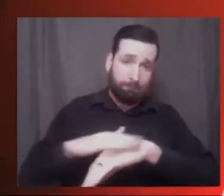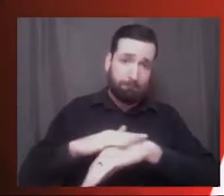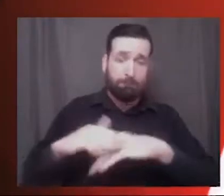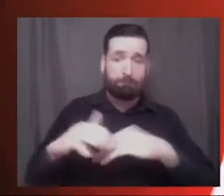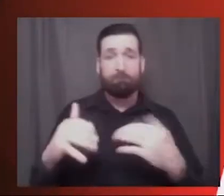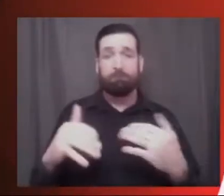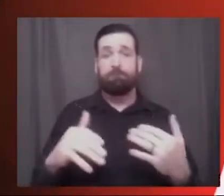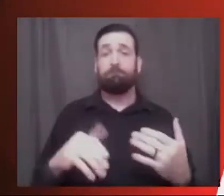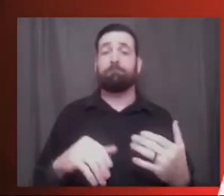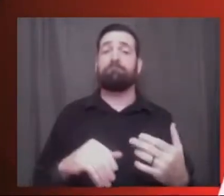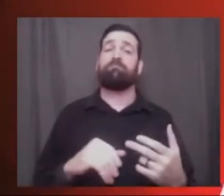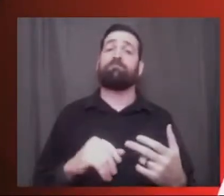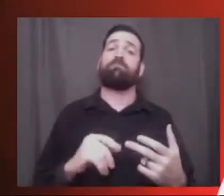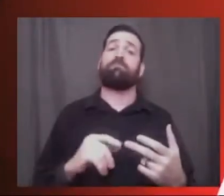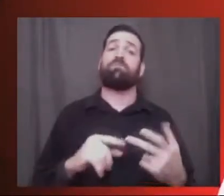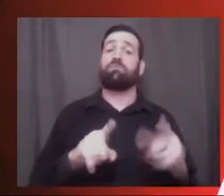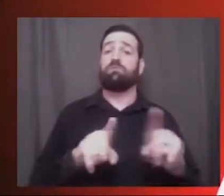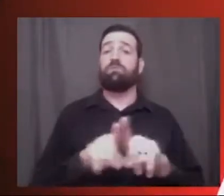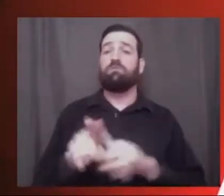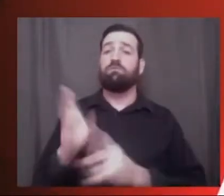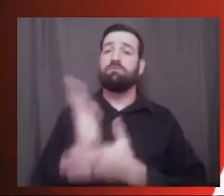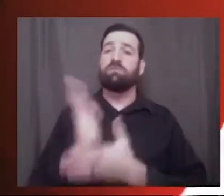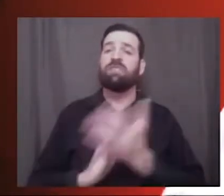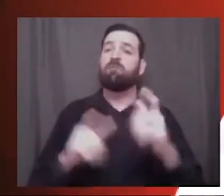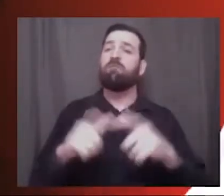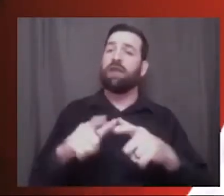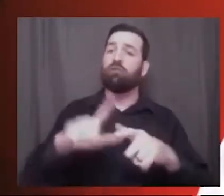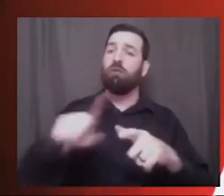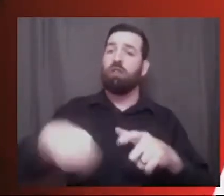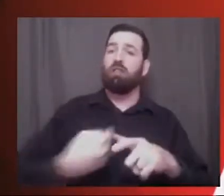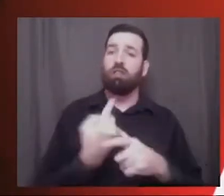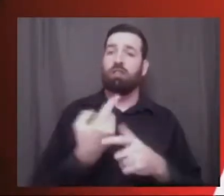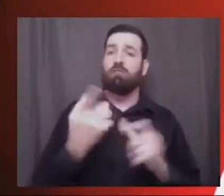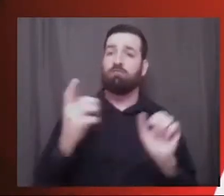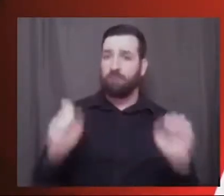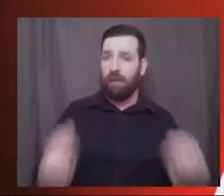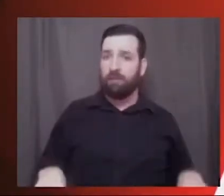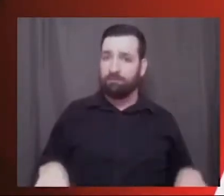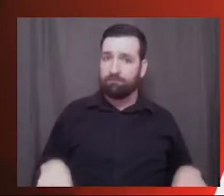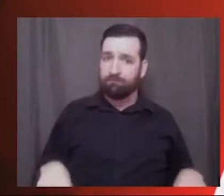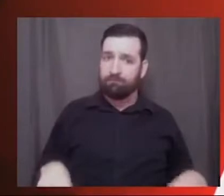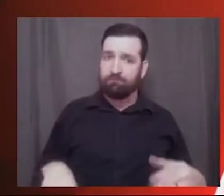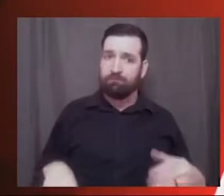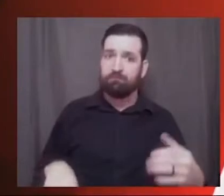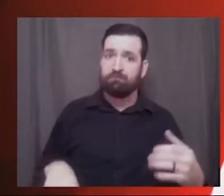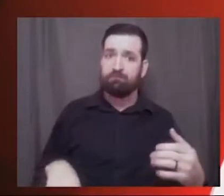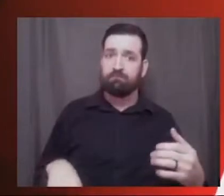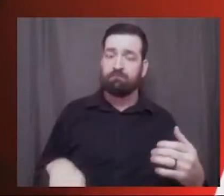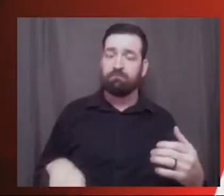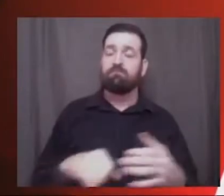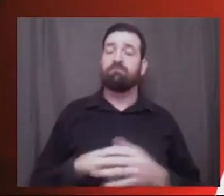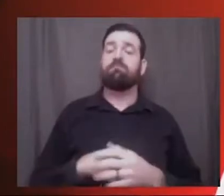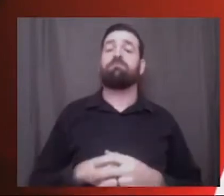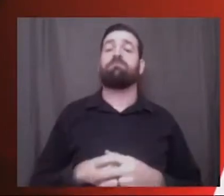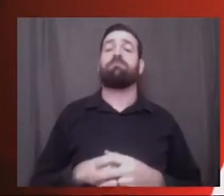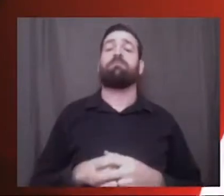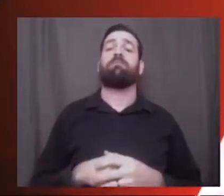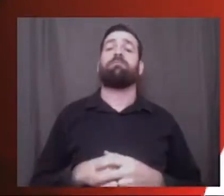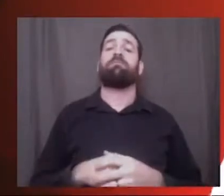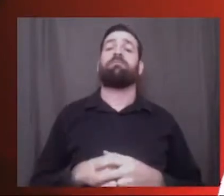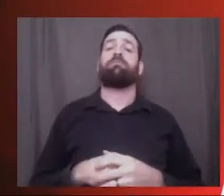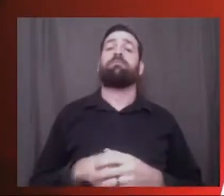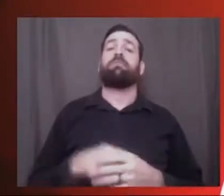skin, and there are also some vaginal preparations that also get absorbed through the vaginal skin. Pellets,